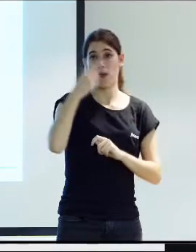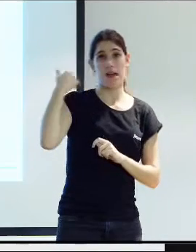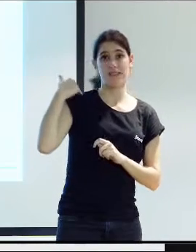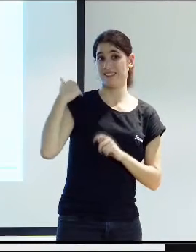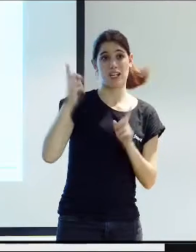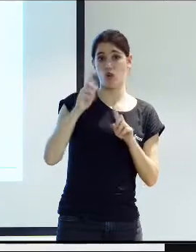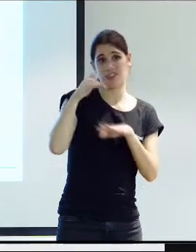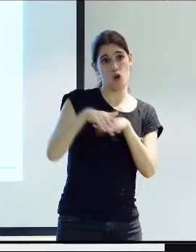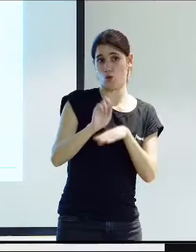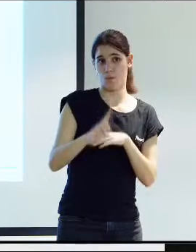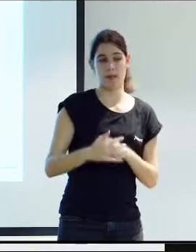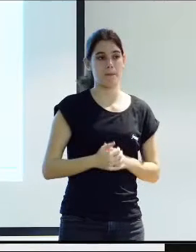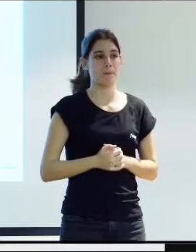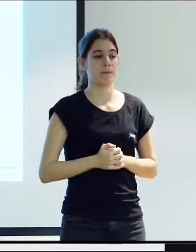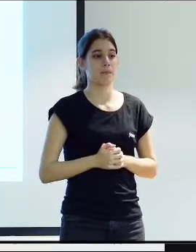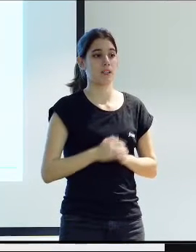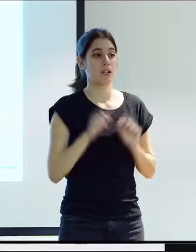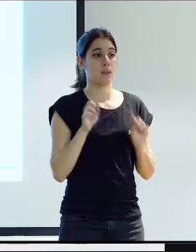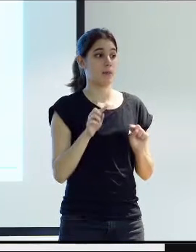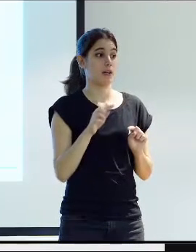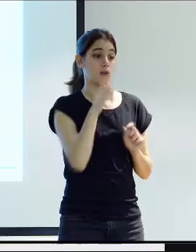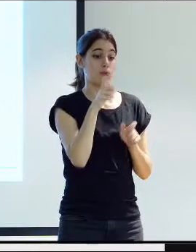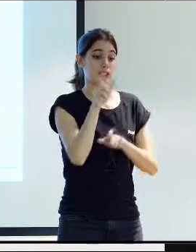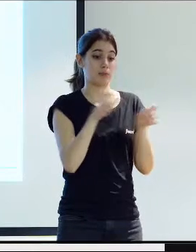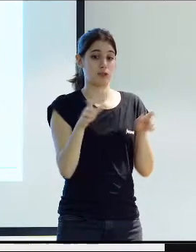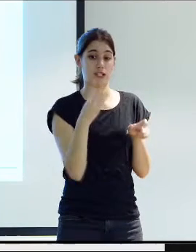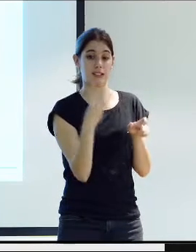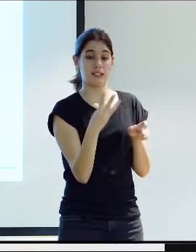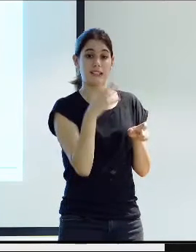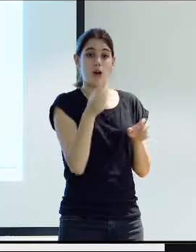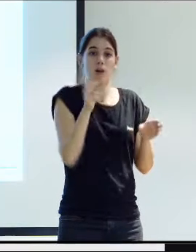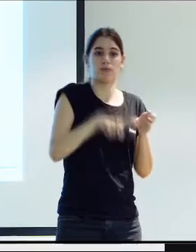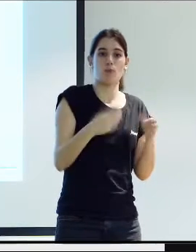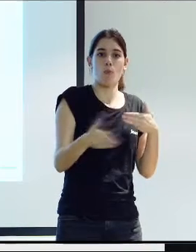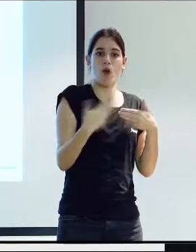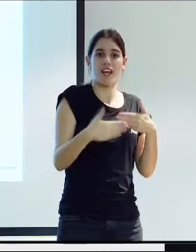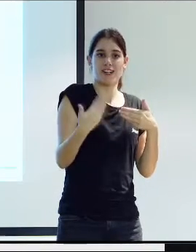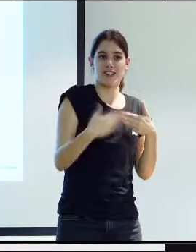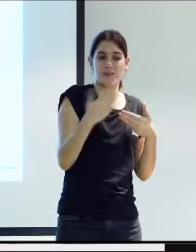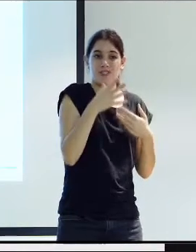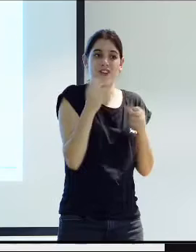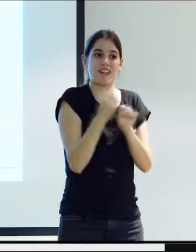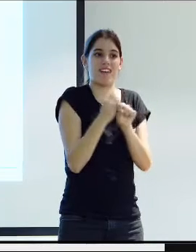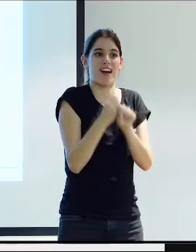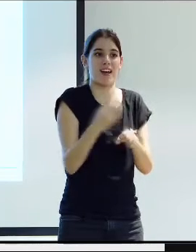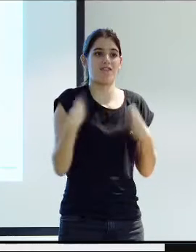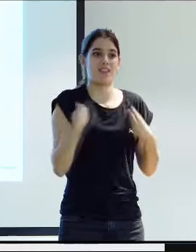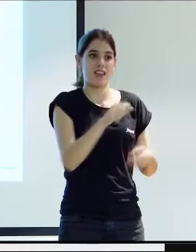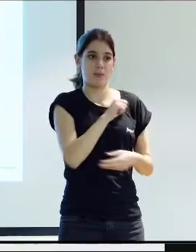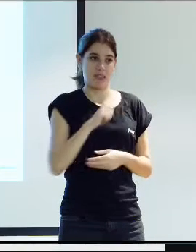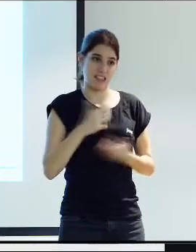system for these types of associations, but people want to be modern, and